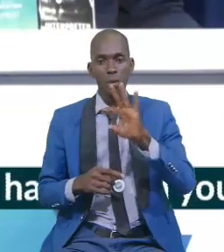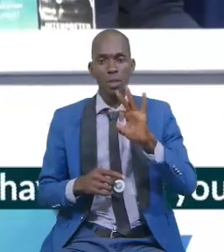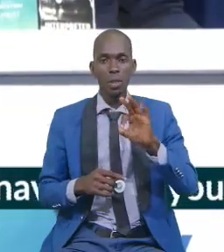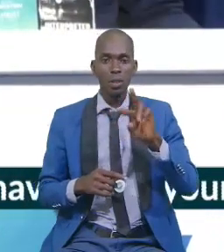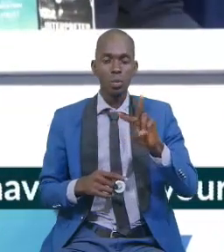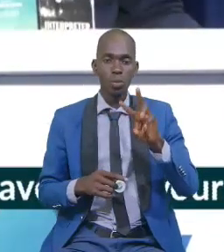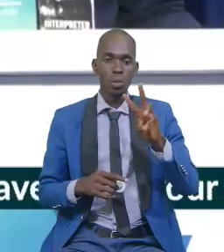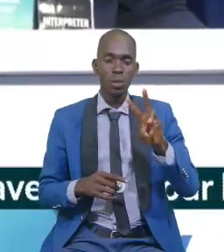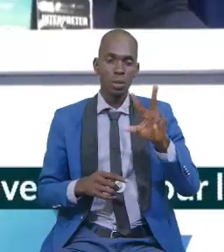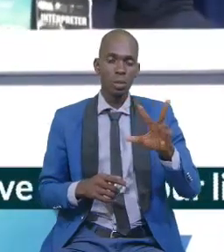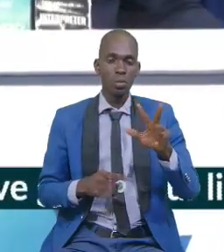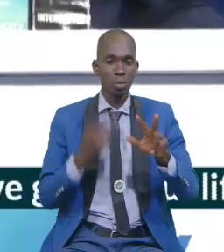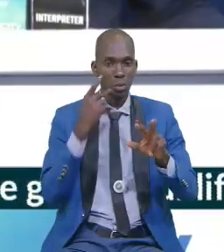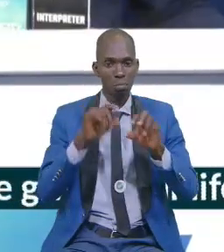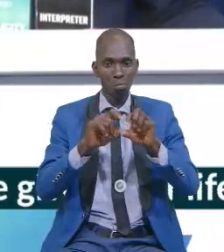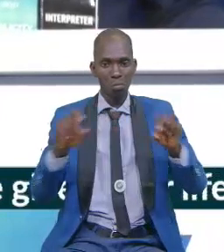+234 915 444 9263.